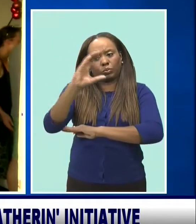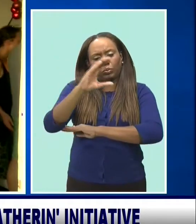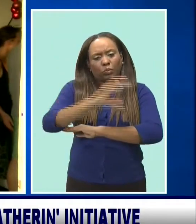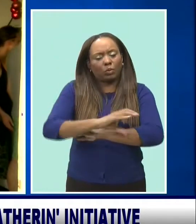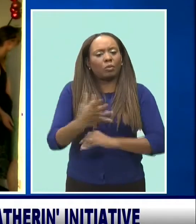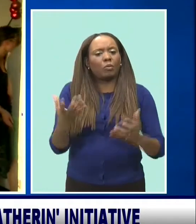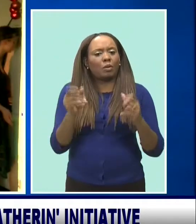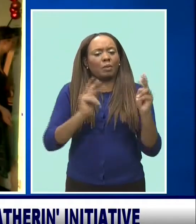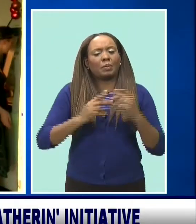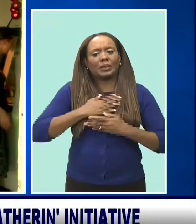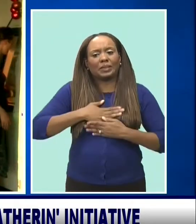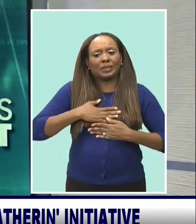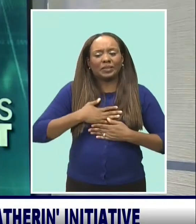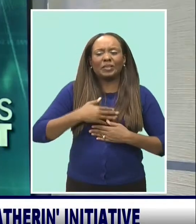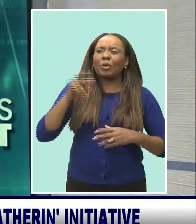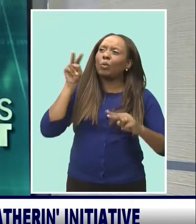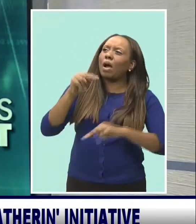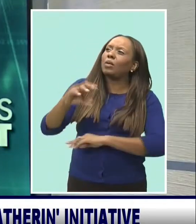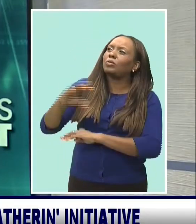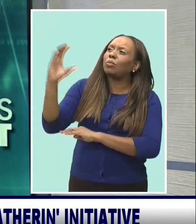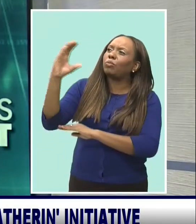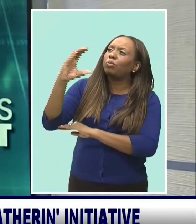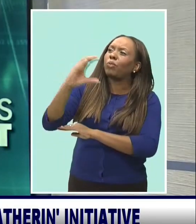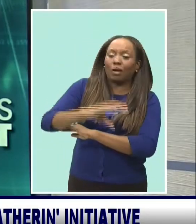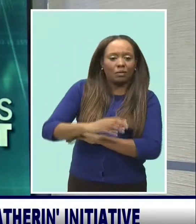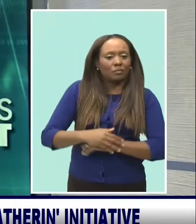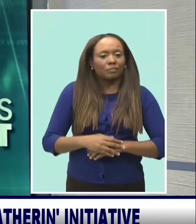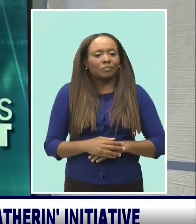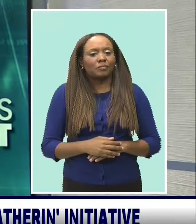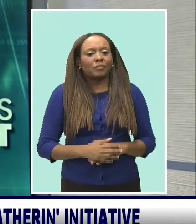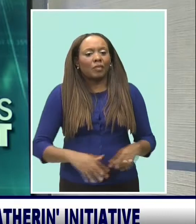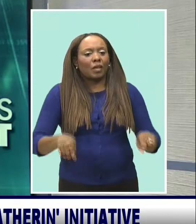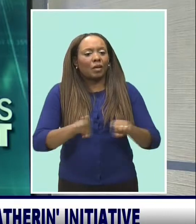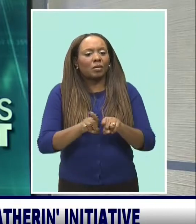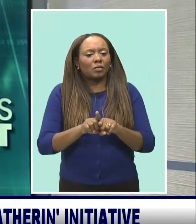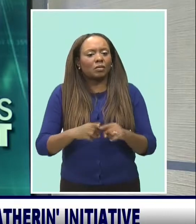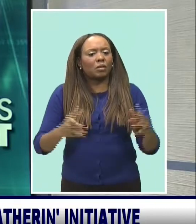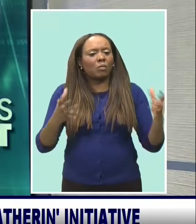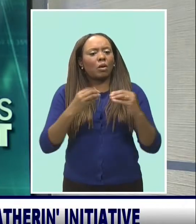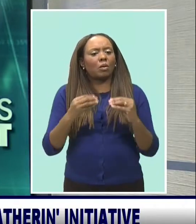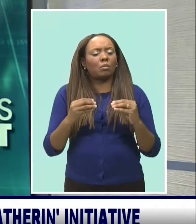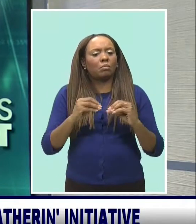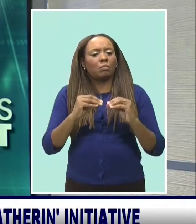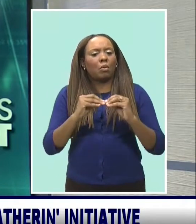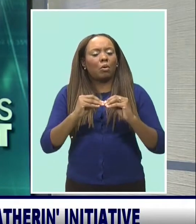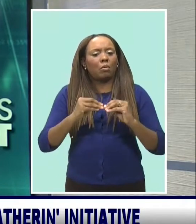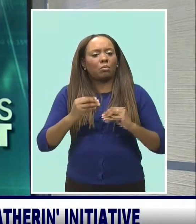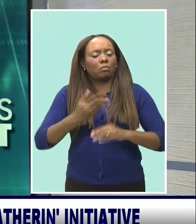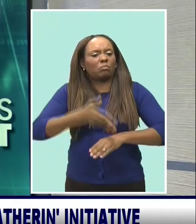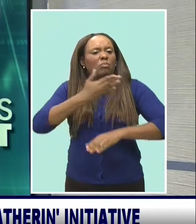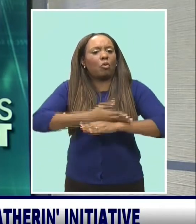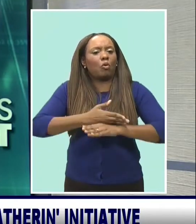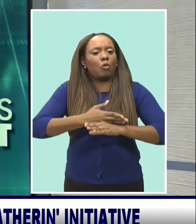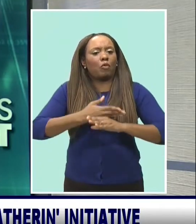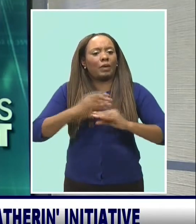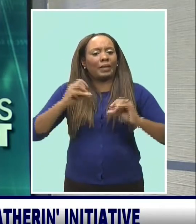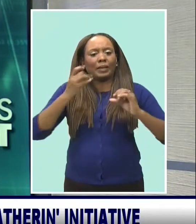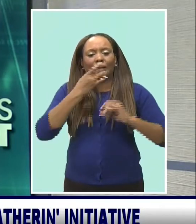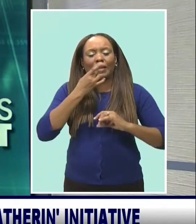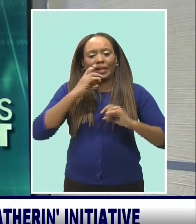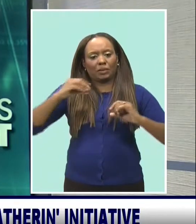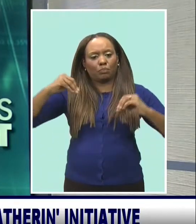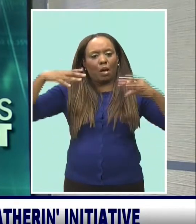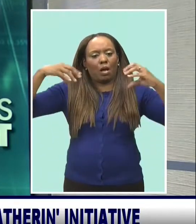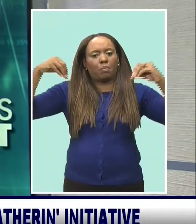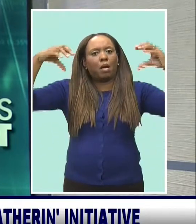people to enjoy the sunset. Meanwhile, Mr. Armstrong is also repeating his call for improved lighting in Spitestown to help encourage the hosting